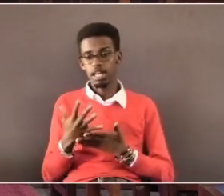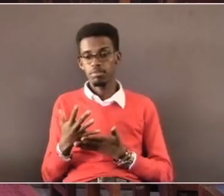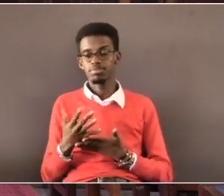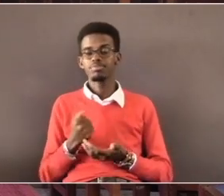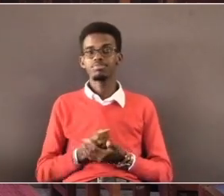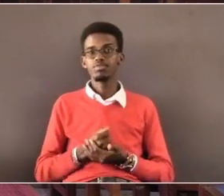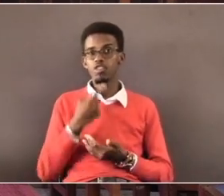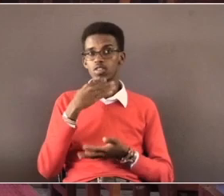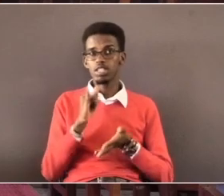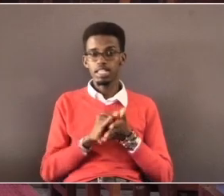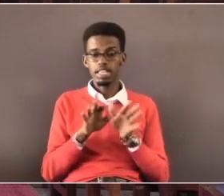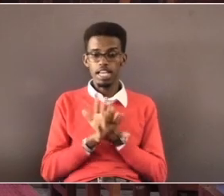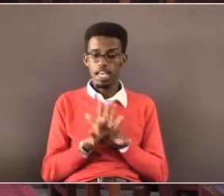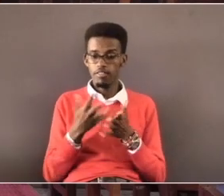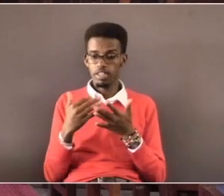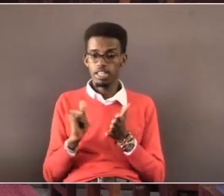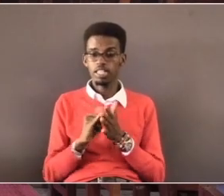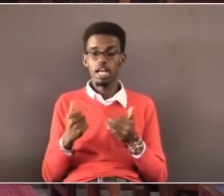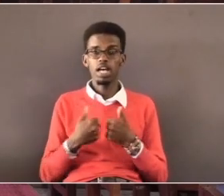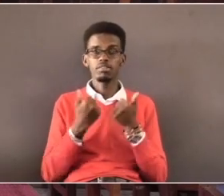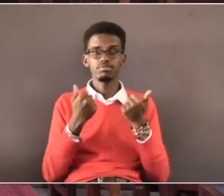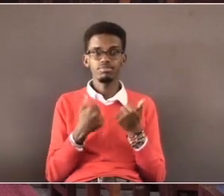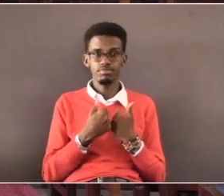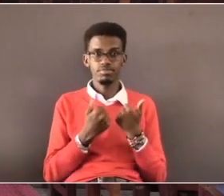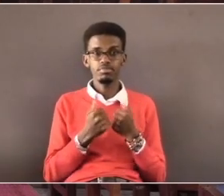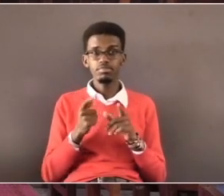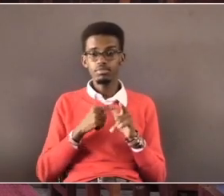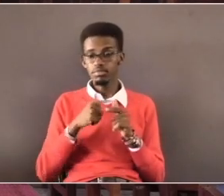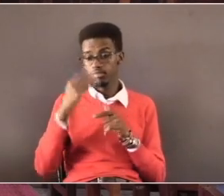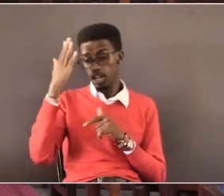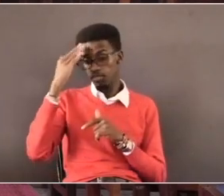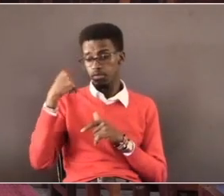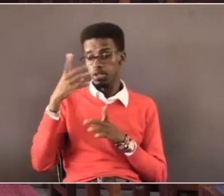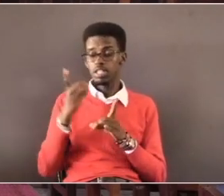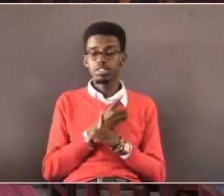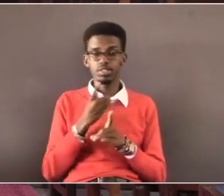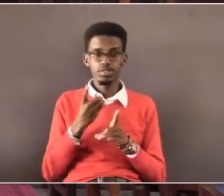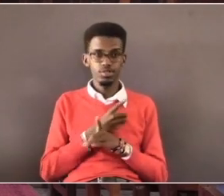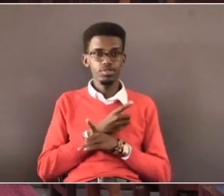that anything happens, and I know you have seen the different